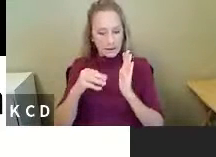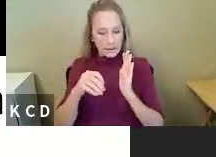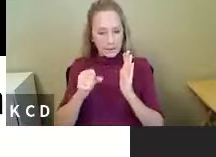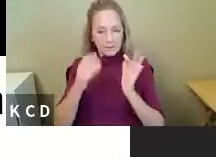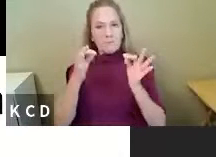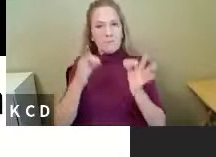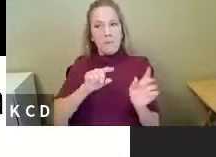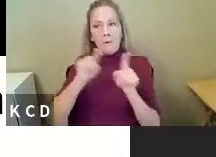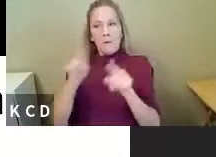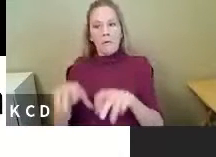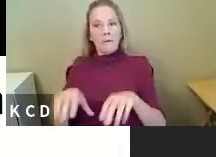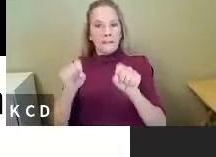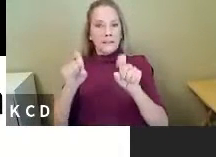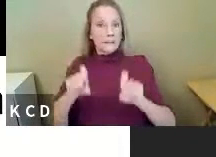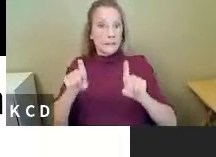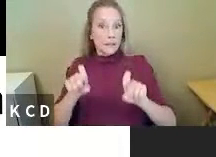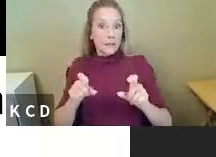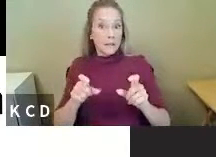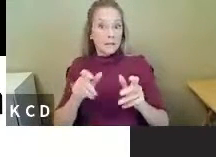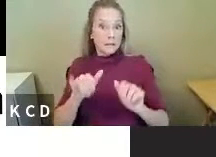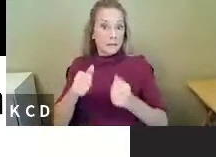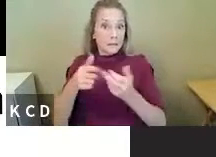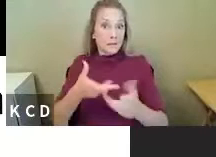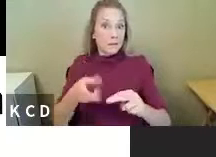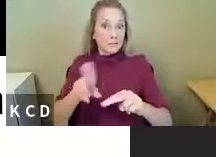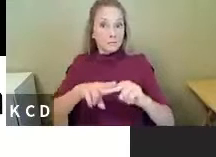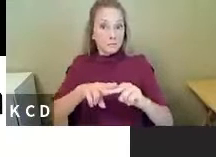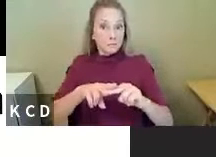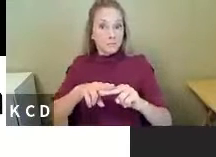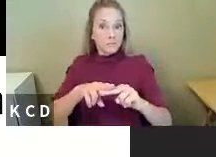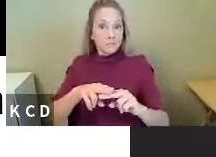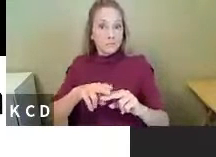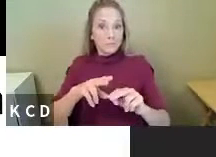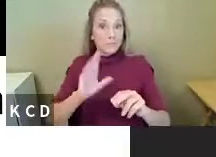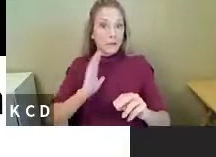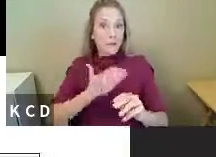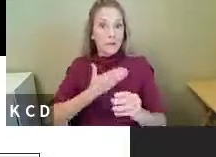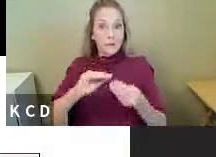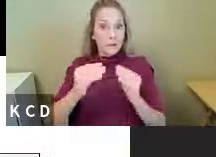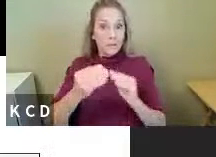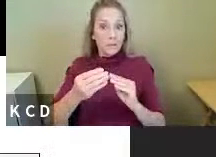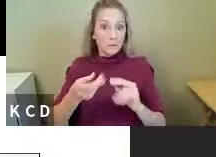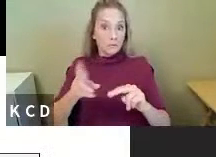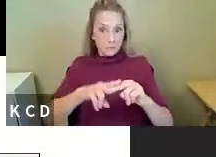testing leading to increased positive cases. Next slide, please.